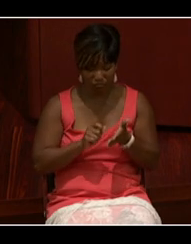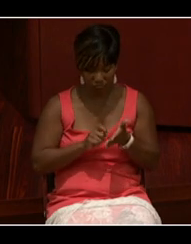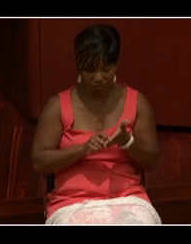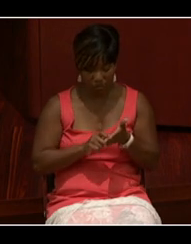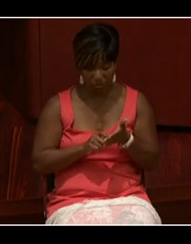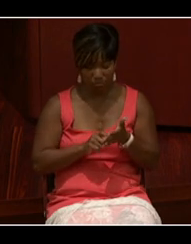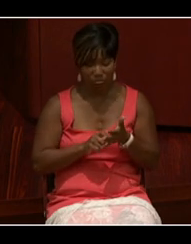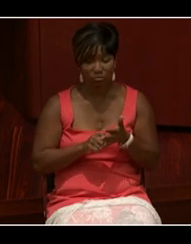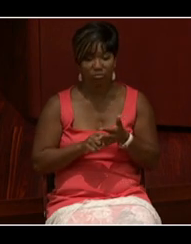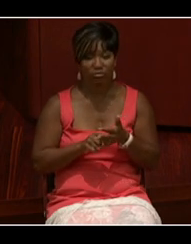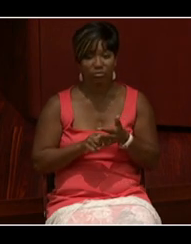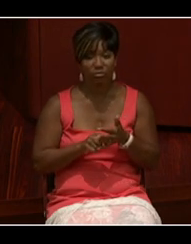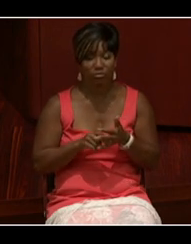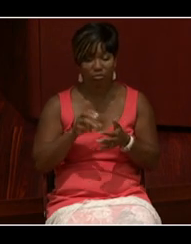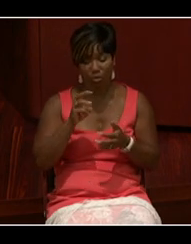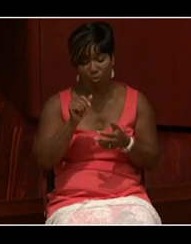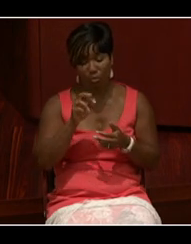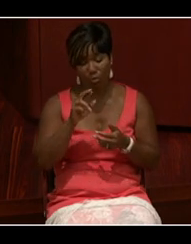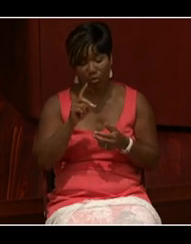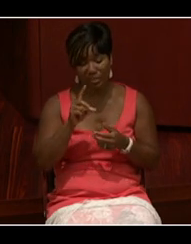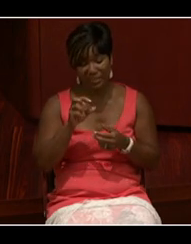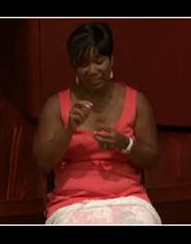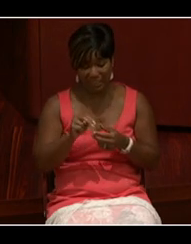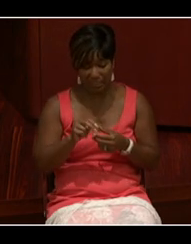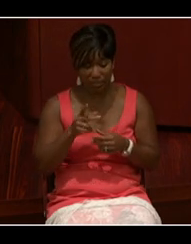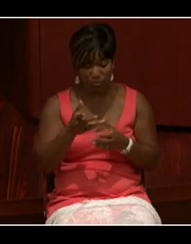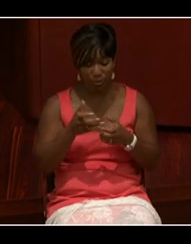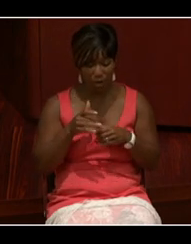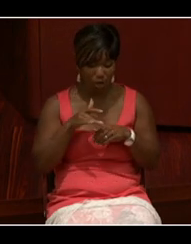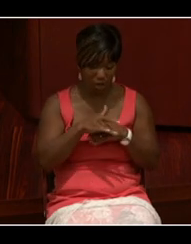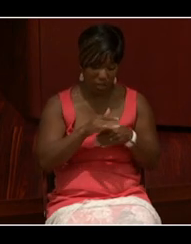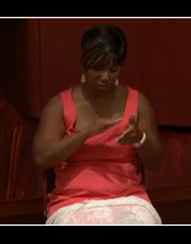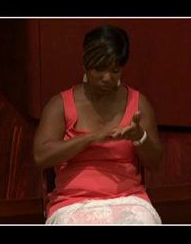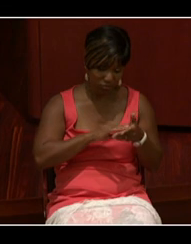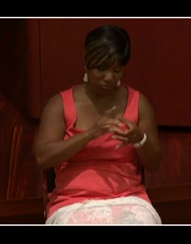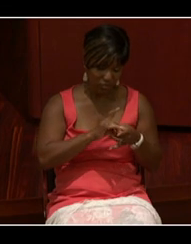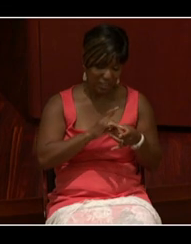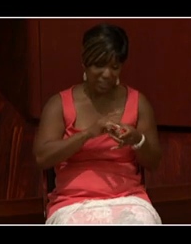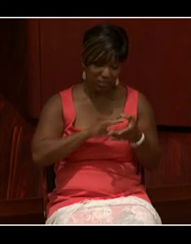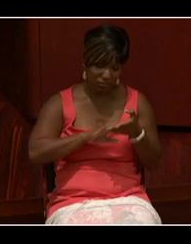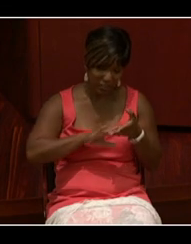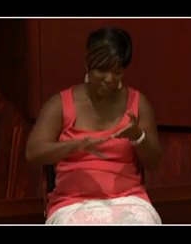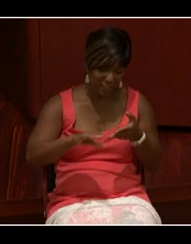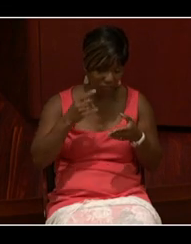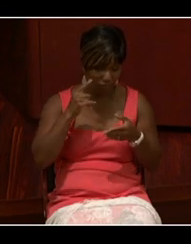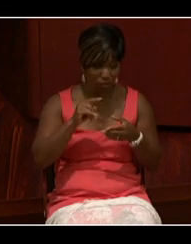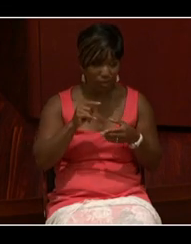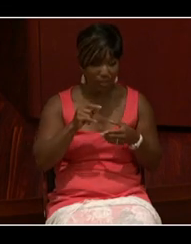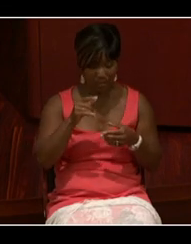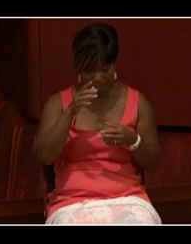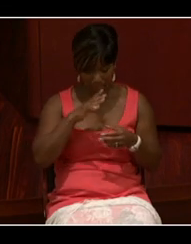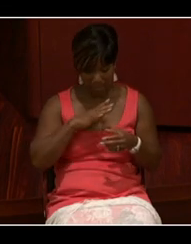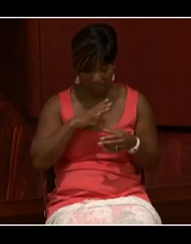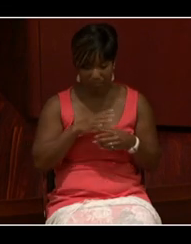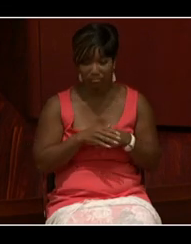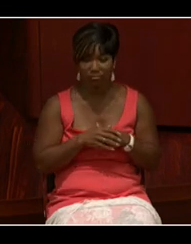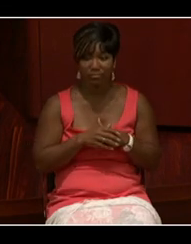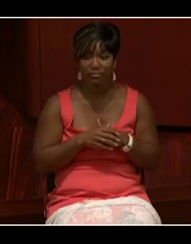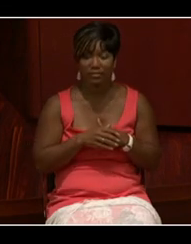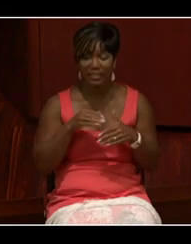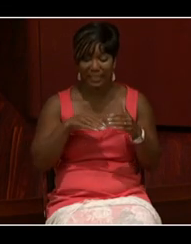in Leavenworth to petition for an early release to Groom, an early release for Groom. In the